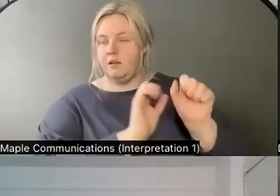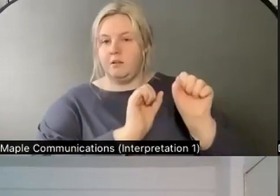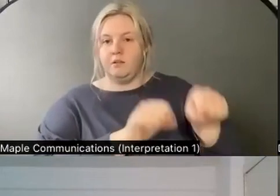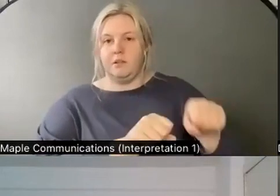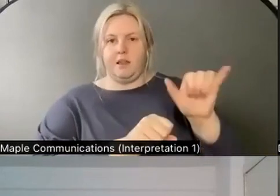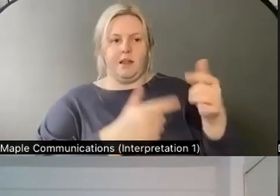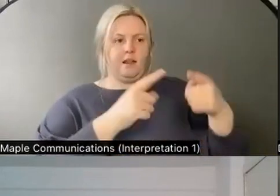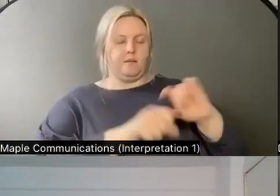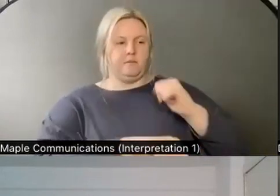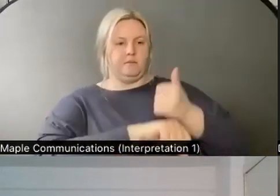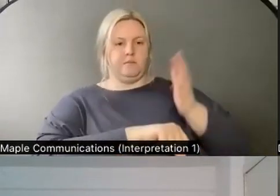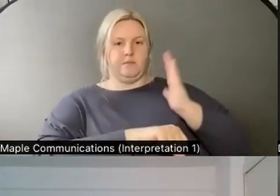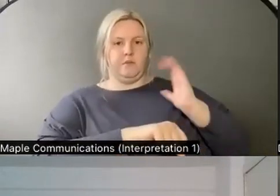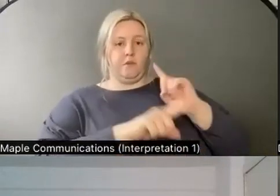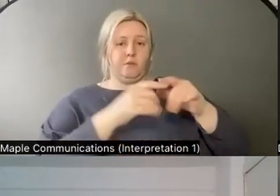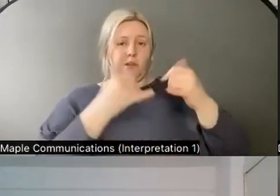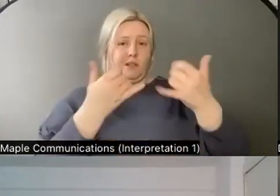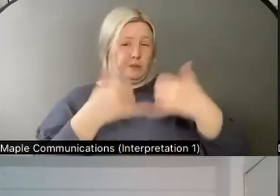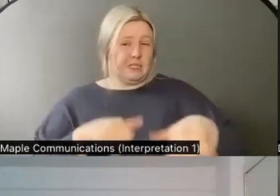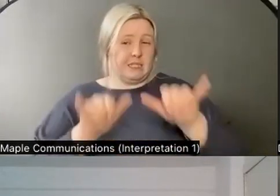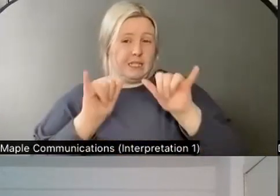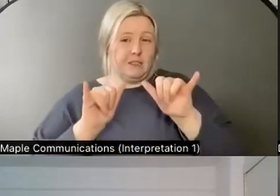deciding who receives care or not,